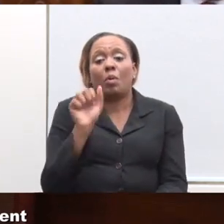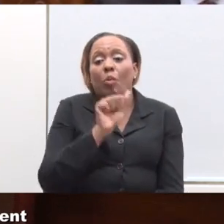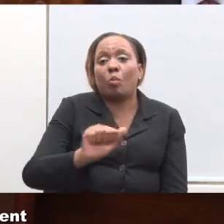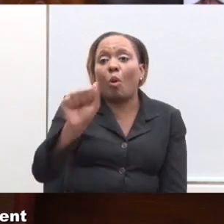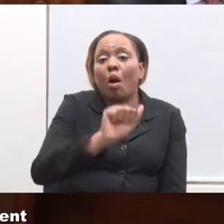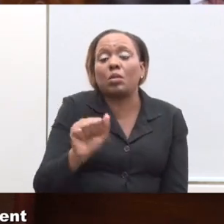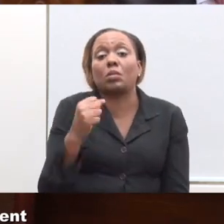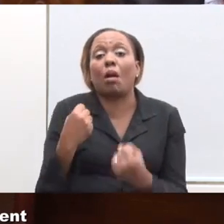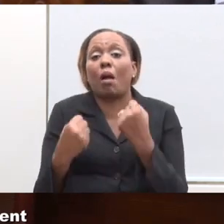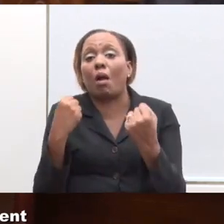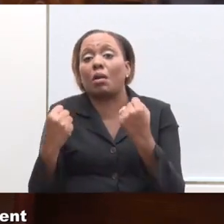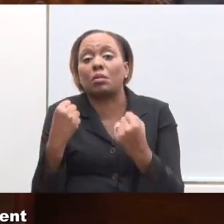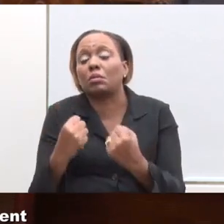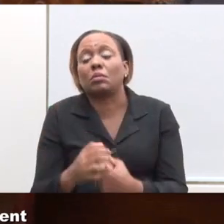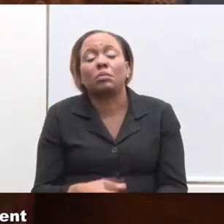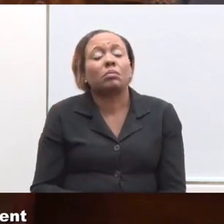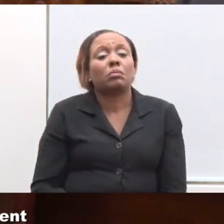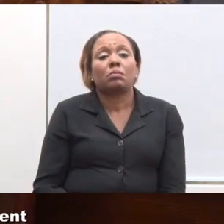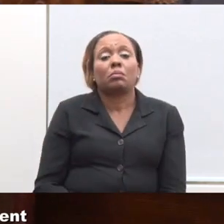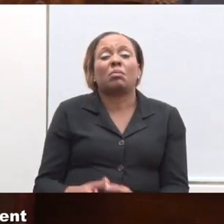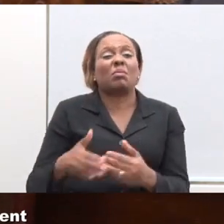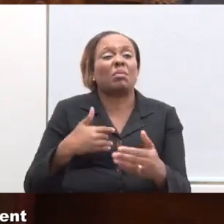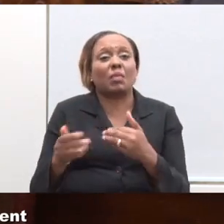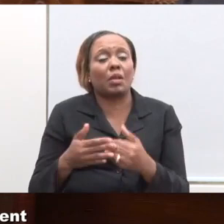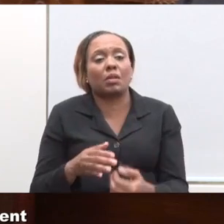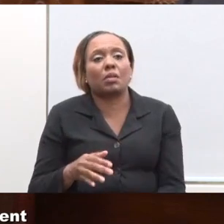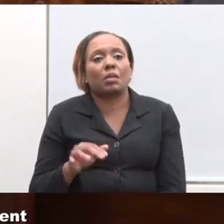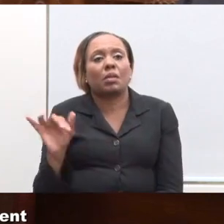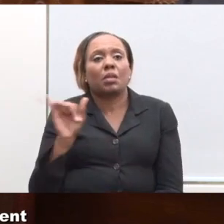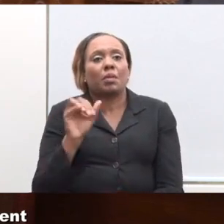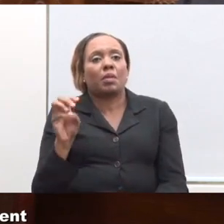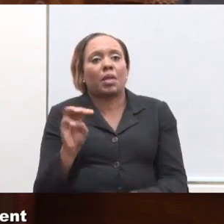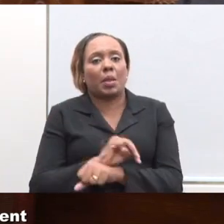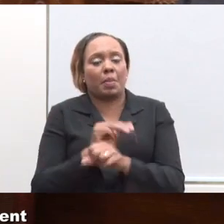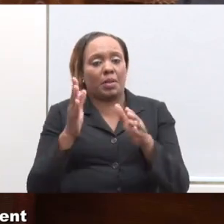or whoever, just as the Minister of Education